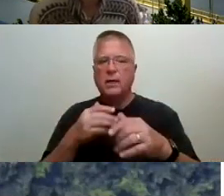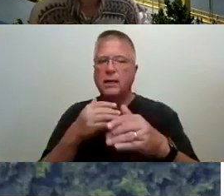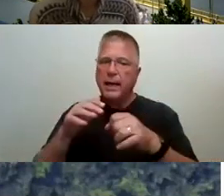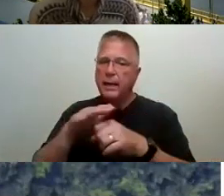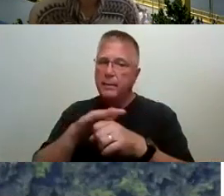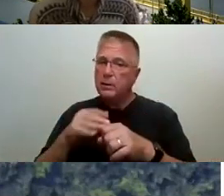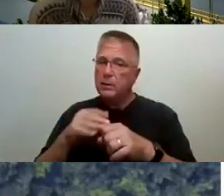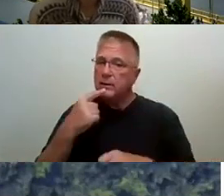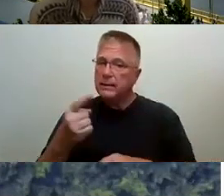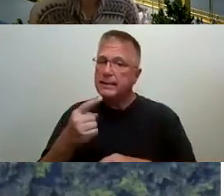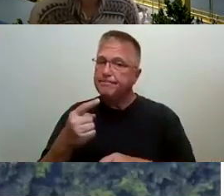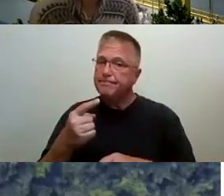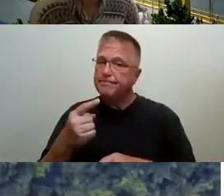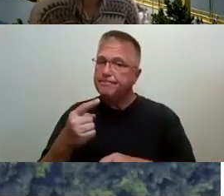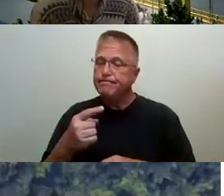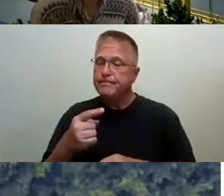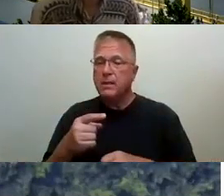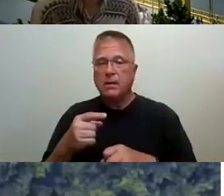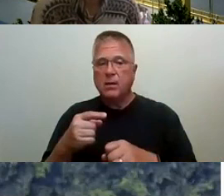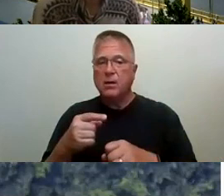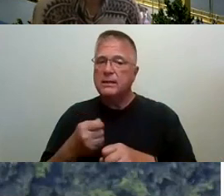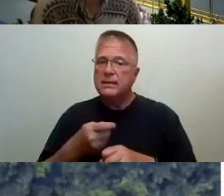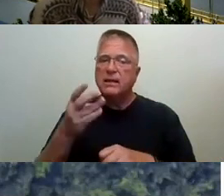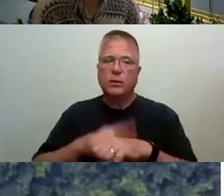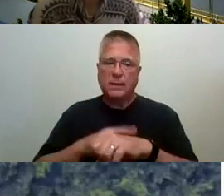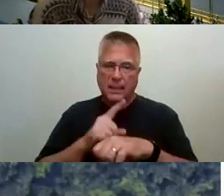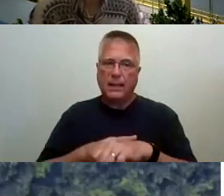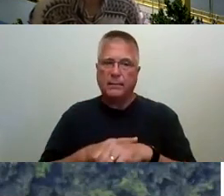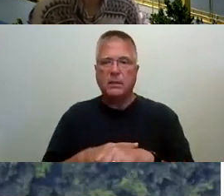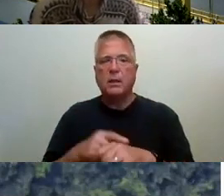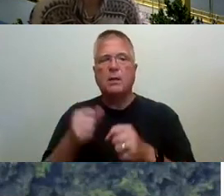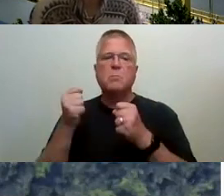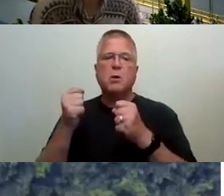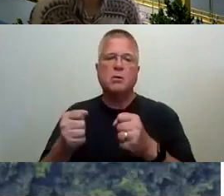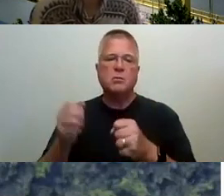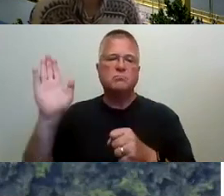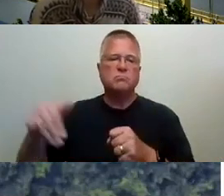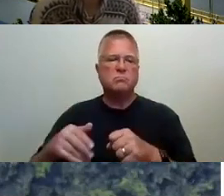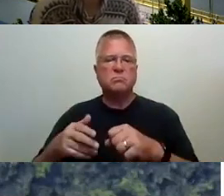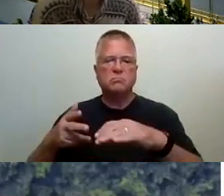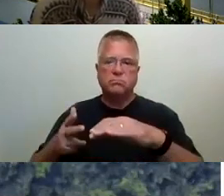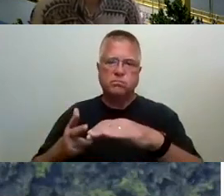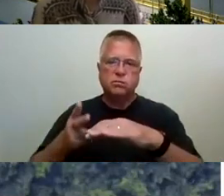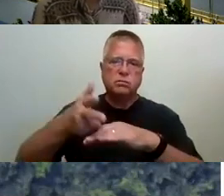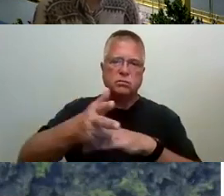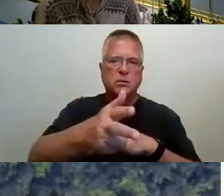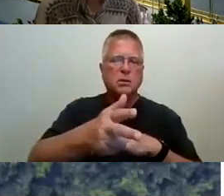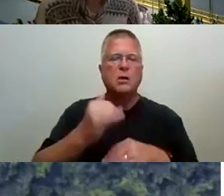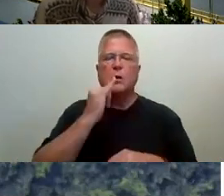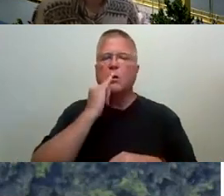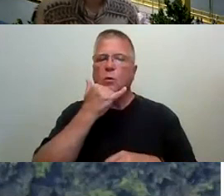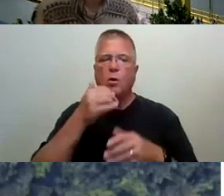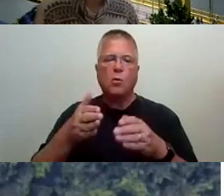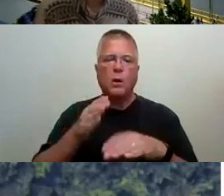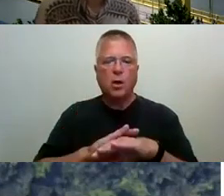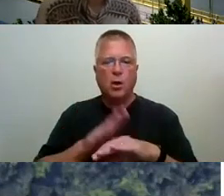that, on more than a few occasions, motorists will keep going the wrong way on